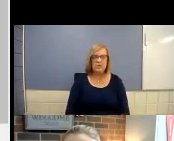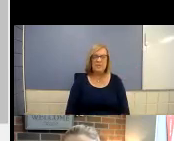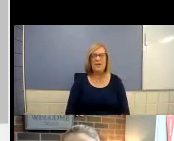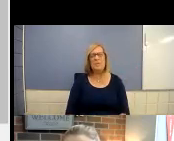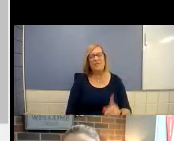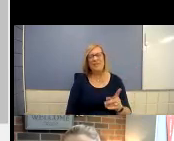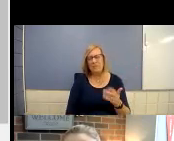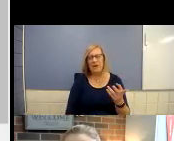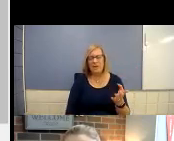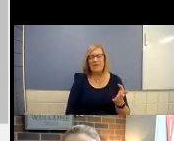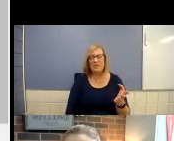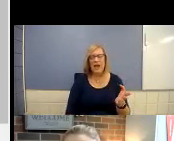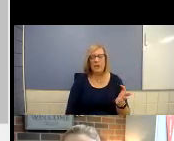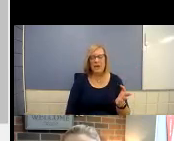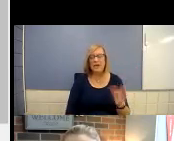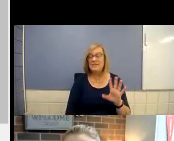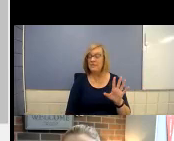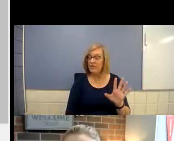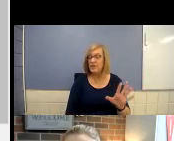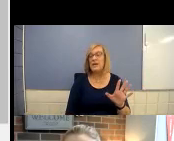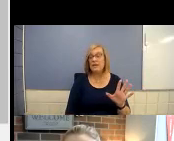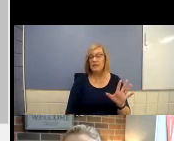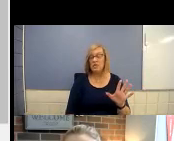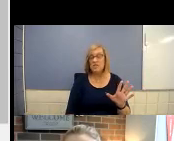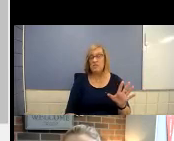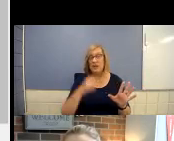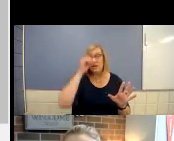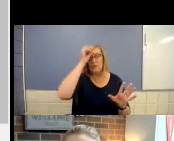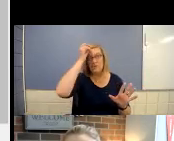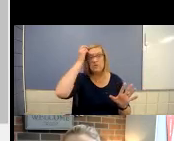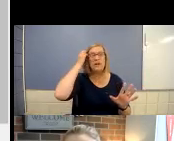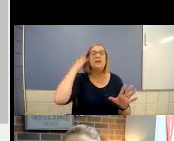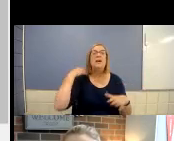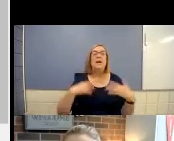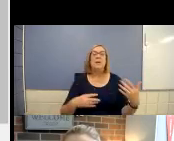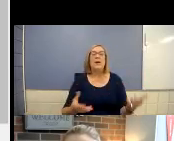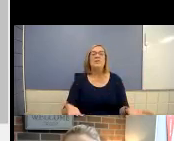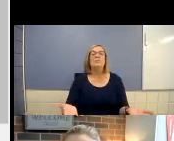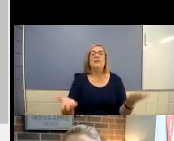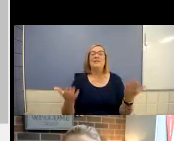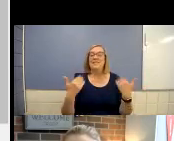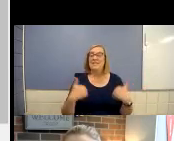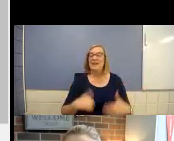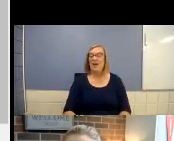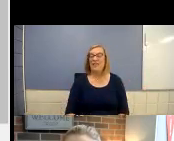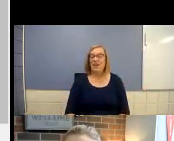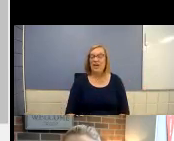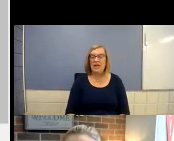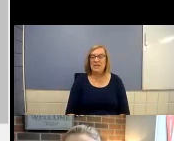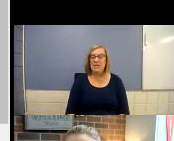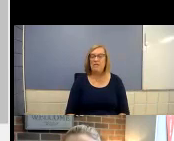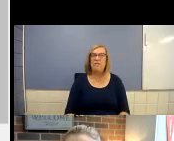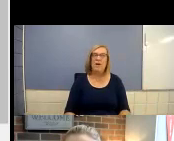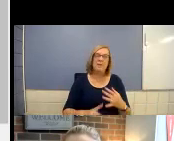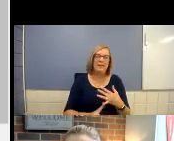those workshops. One of my favorite part about that weekend, it's a very exhausting weekend because we have so much fun, but we also bring the deaf and hard of hearing